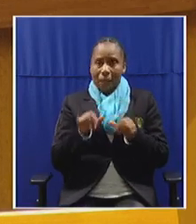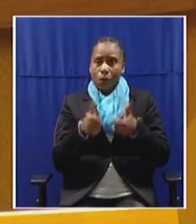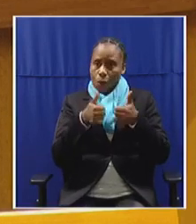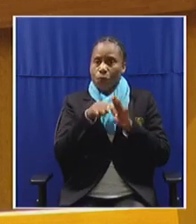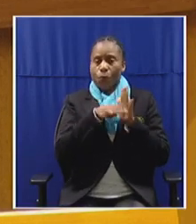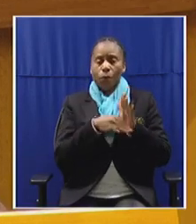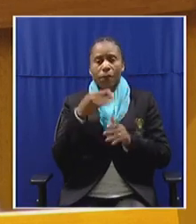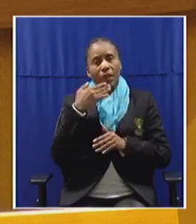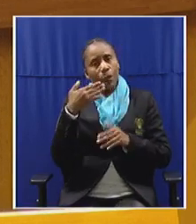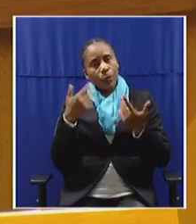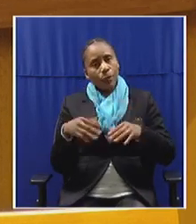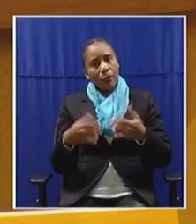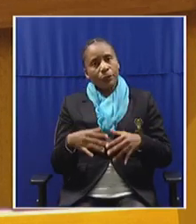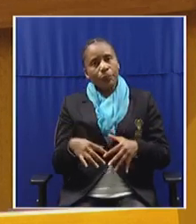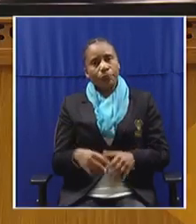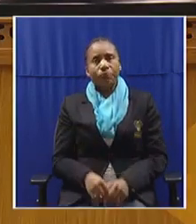Thank you very much.